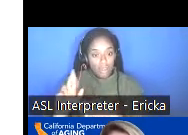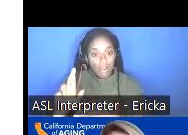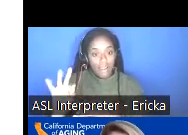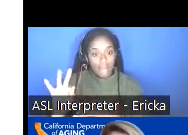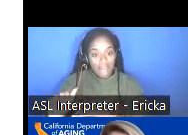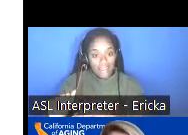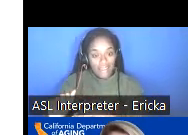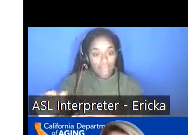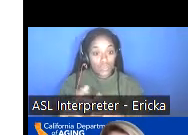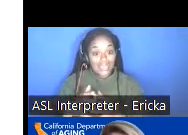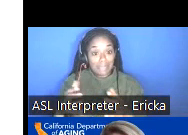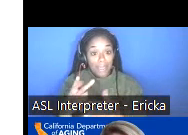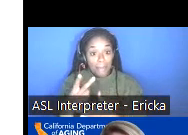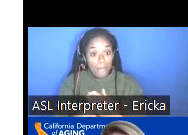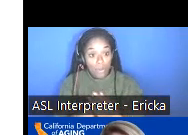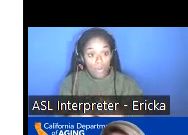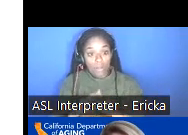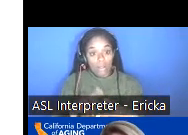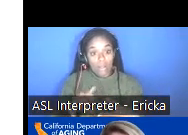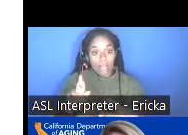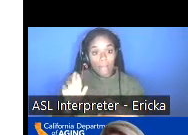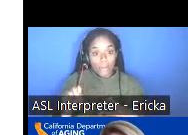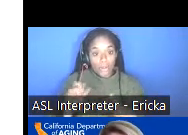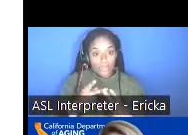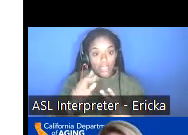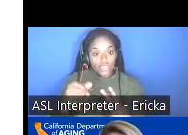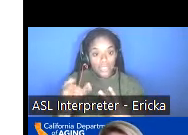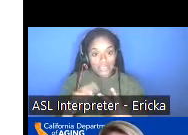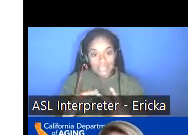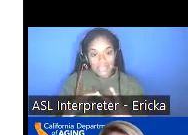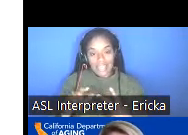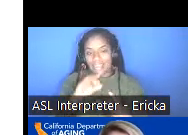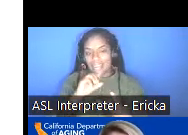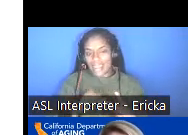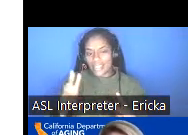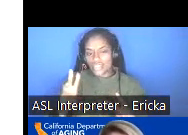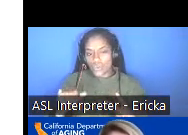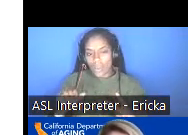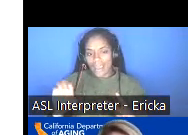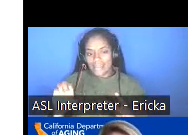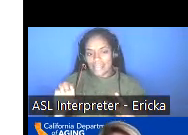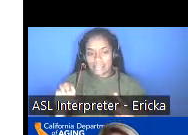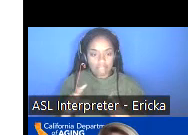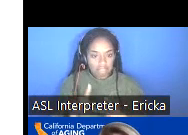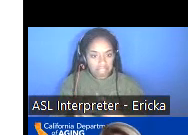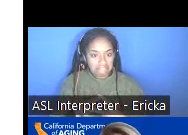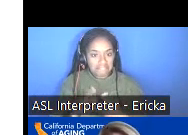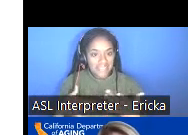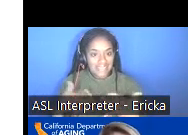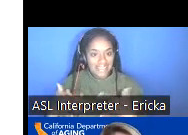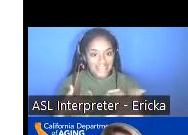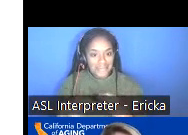RFA to expand both the PEARLS project and AgeWise. So really excited about